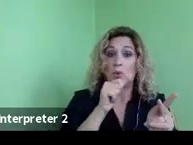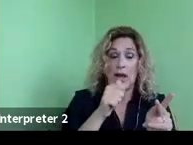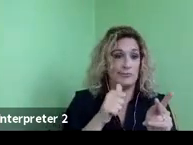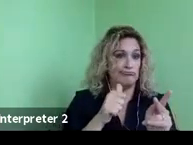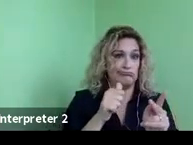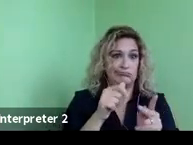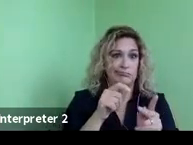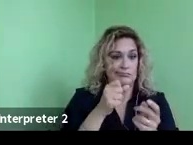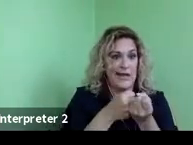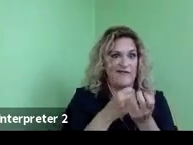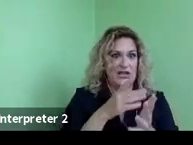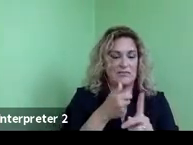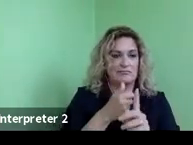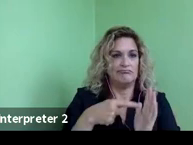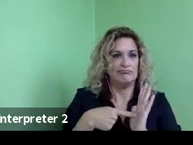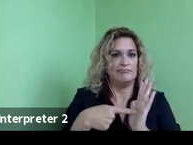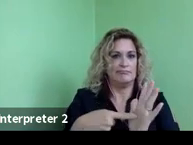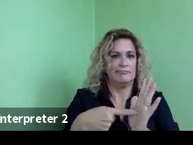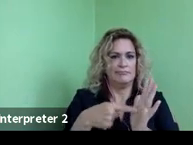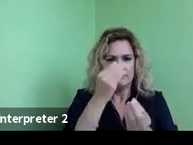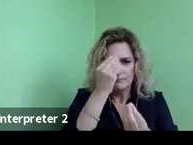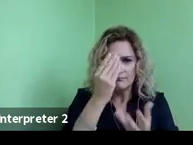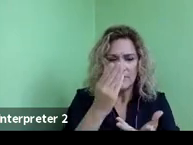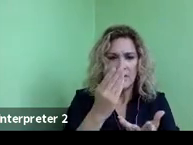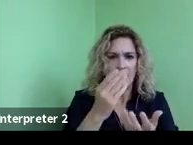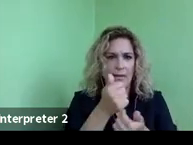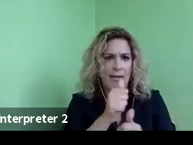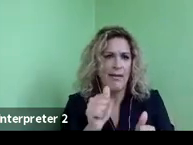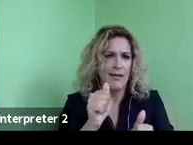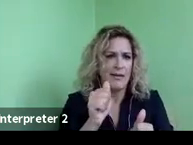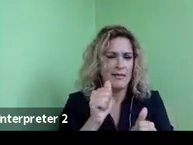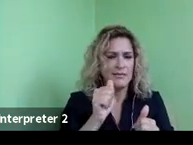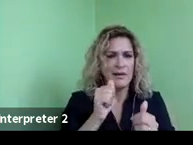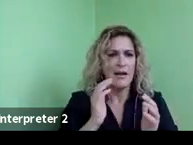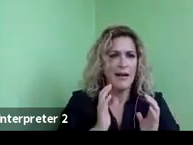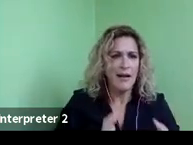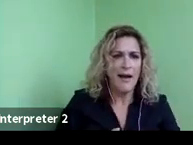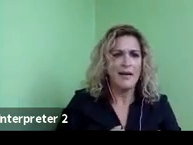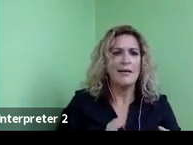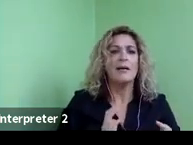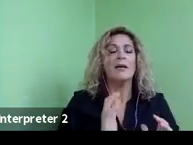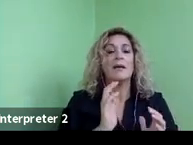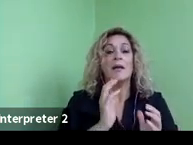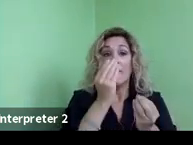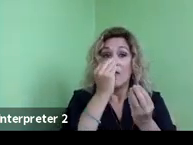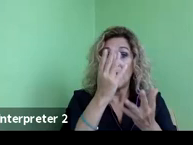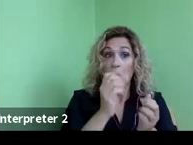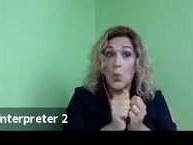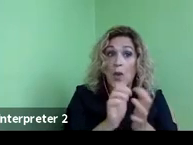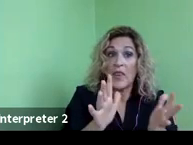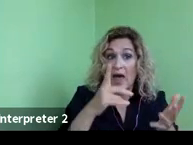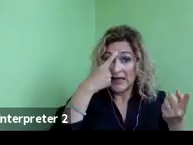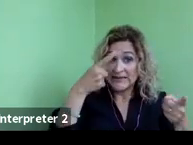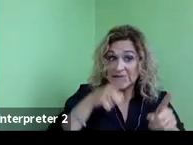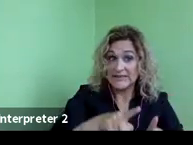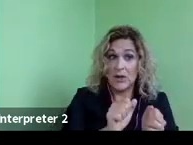reveal, or release any personally identifying information, any individual client information, without the consent of the